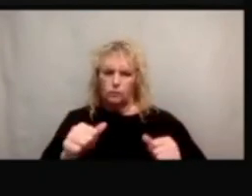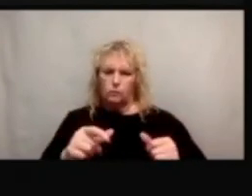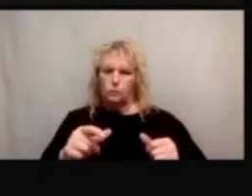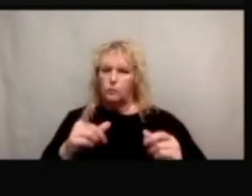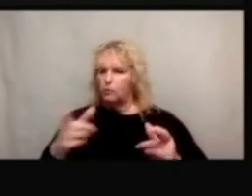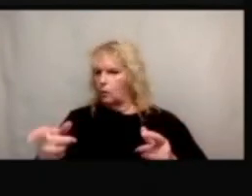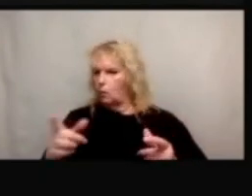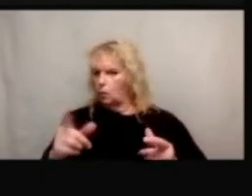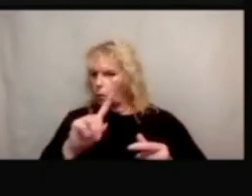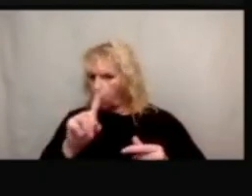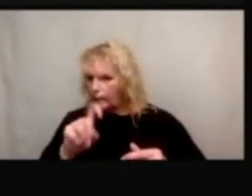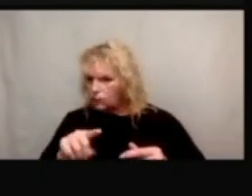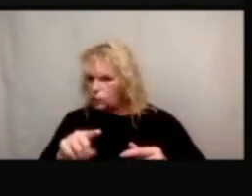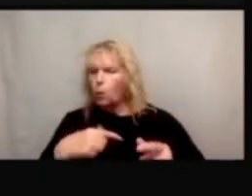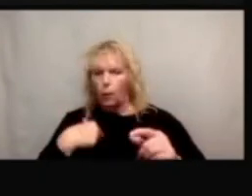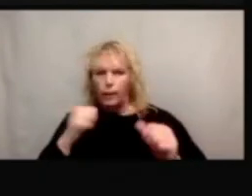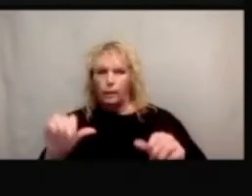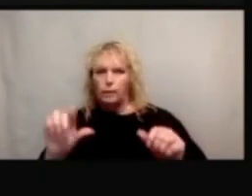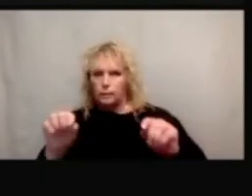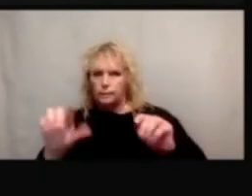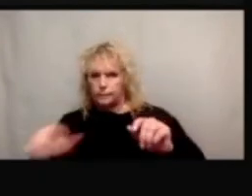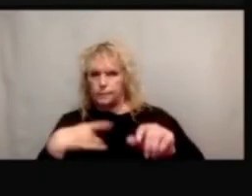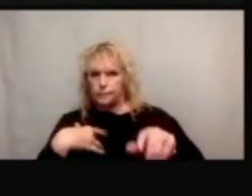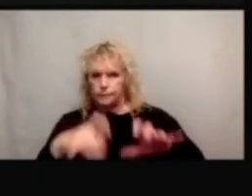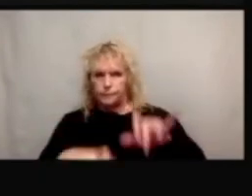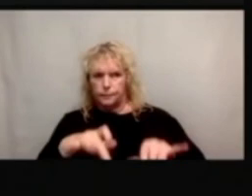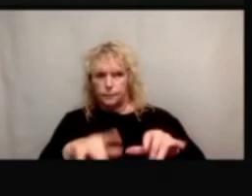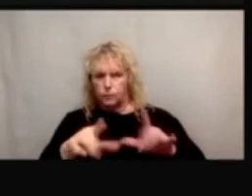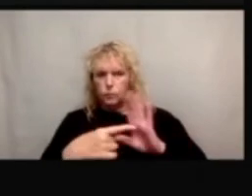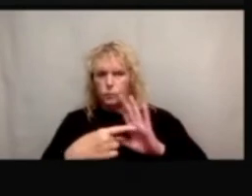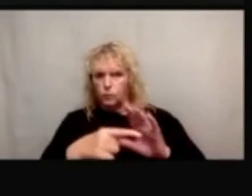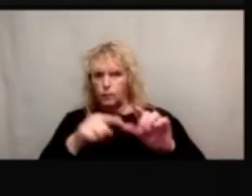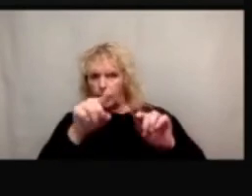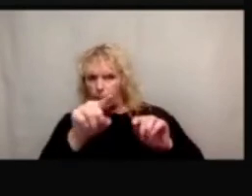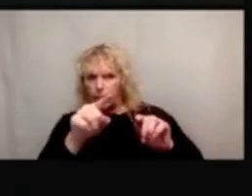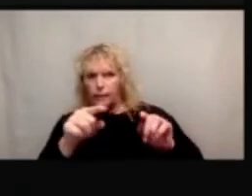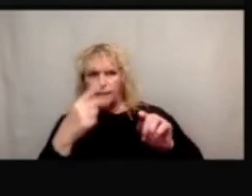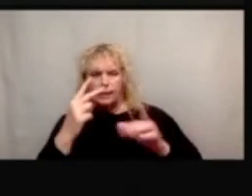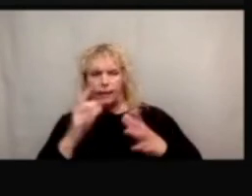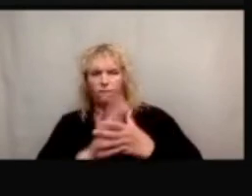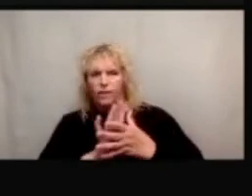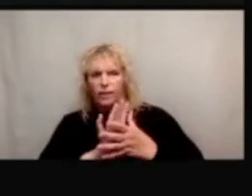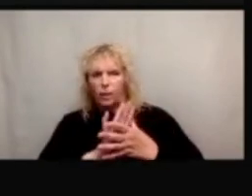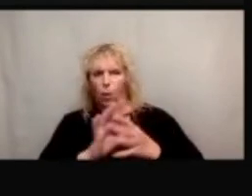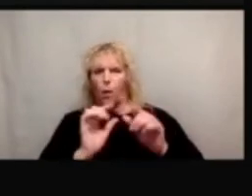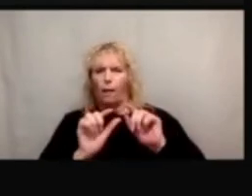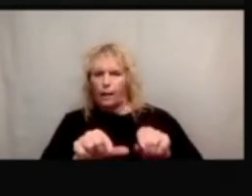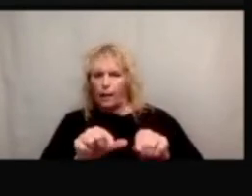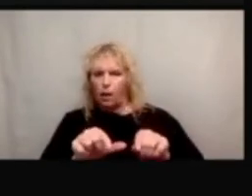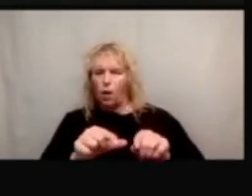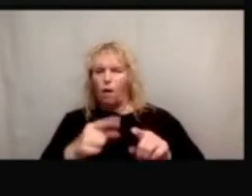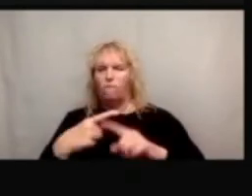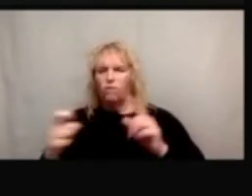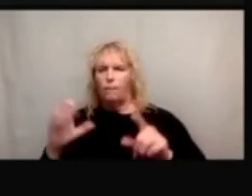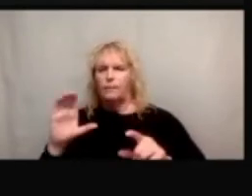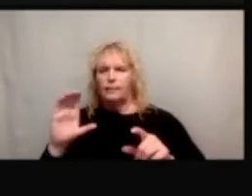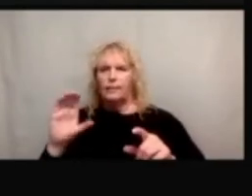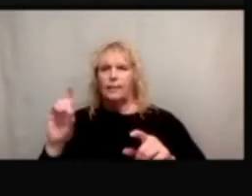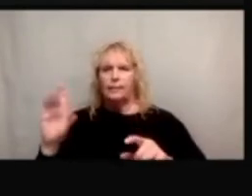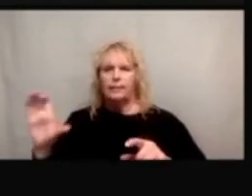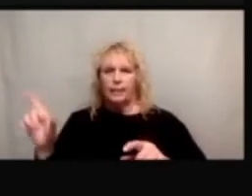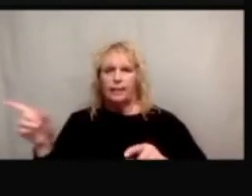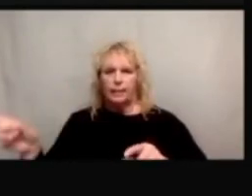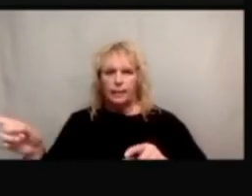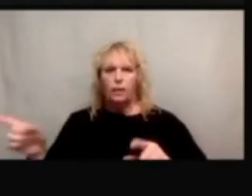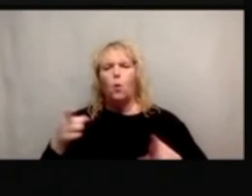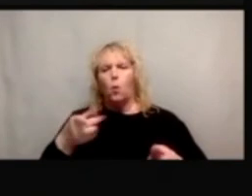could talk about it, and then we could go to our health desk website and say, oh, here's a video from the CDC that kind of reiterates this, so you can